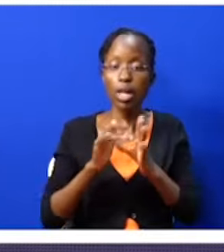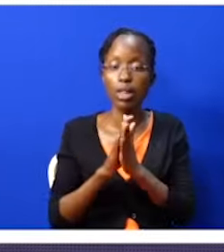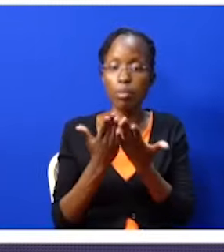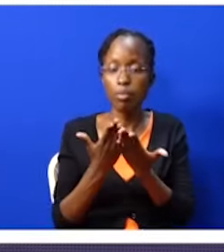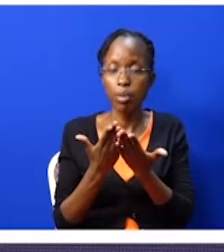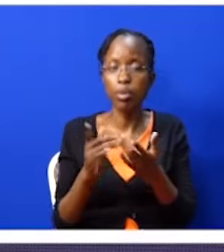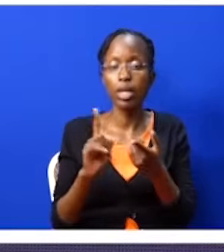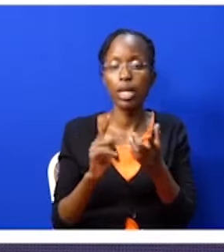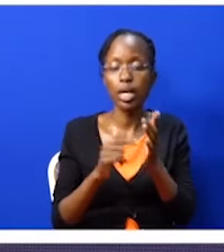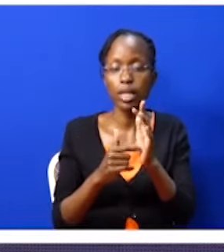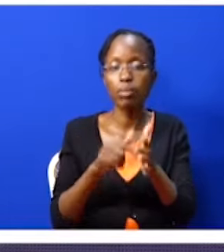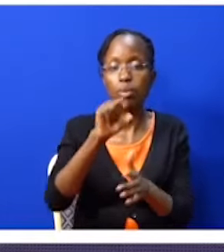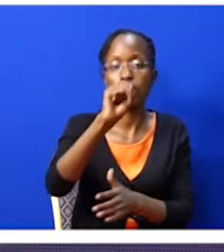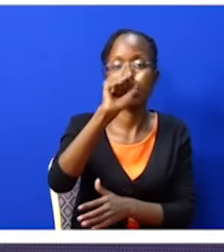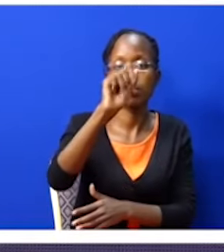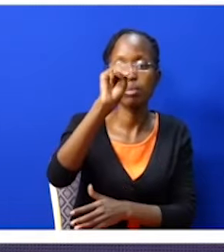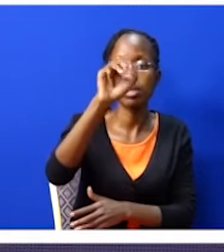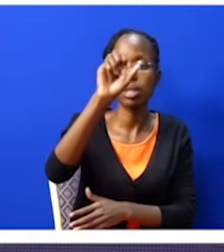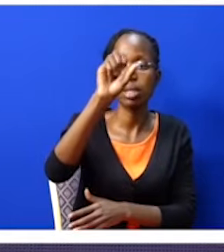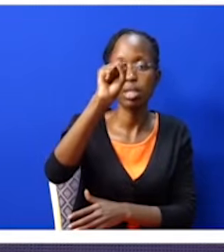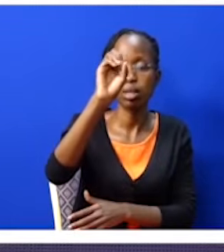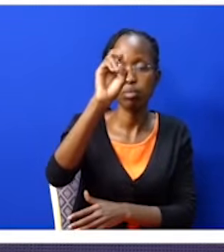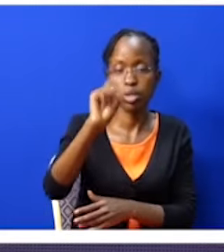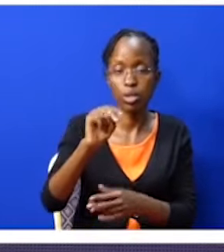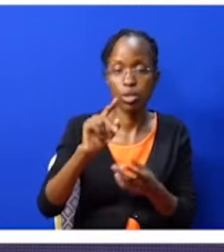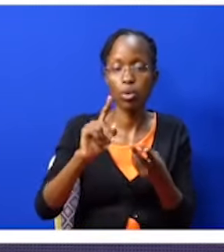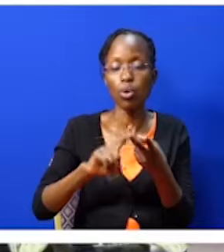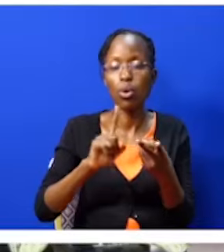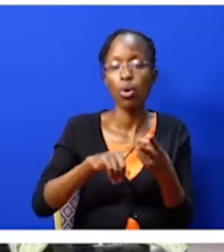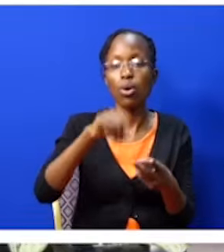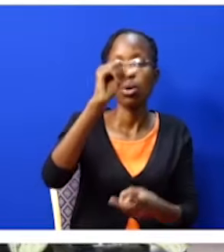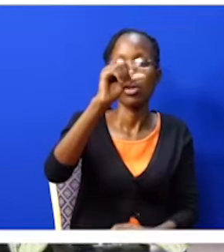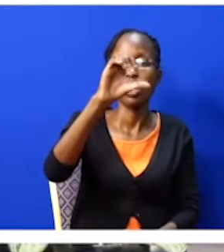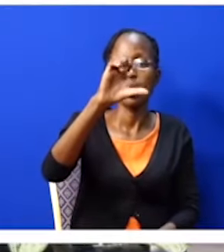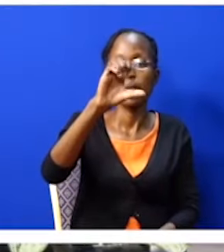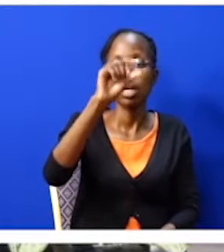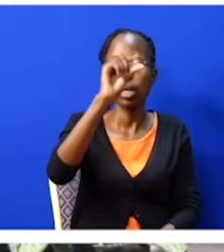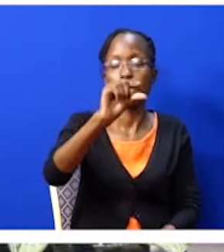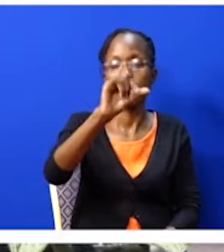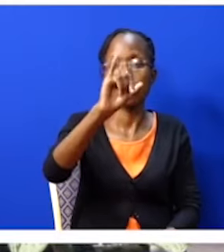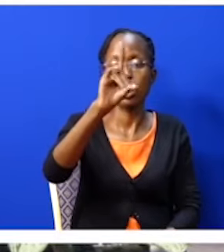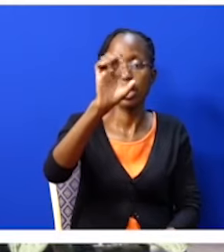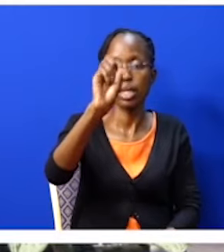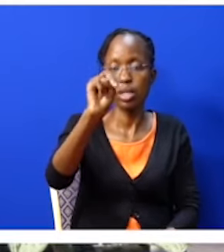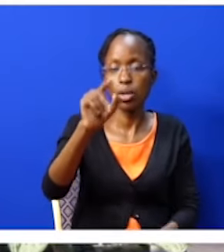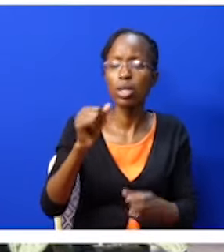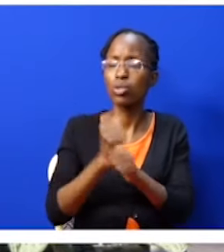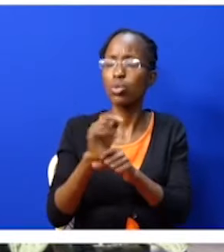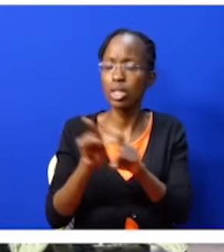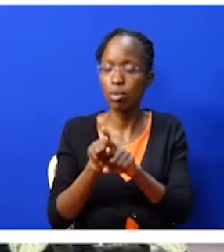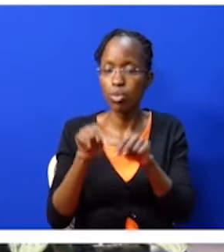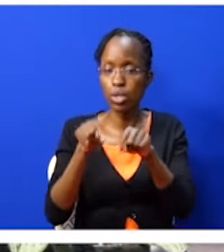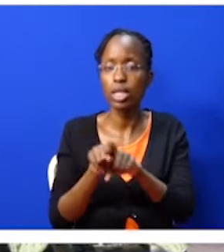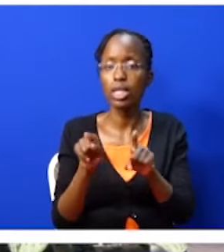empowered Gideon, he empowered Samson, he empowered Bezalel. He's doing the same thing with us today. He gives